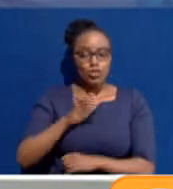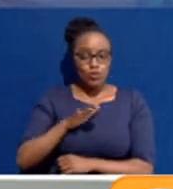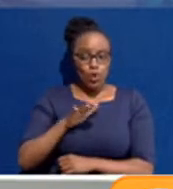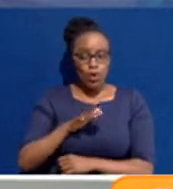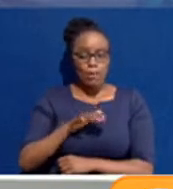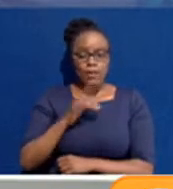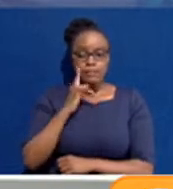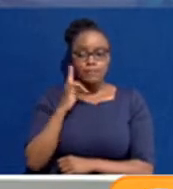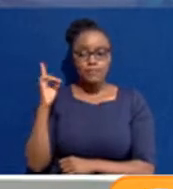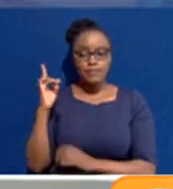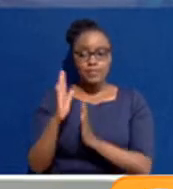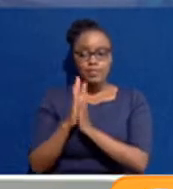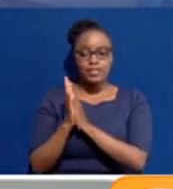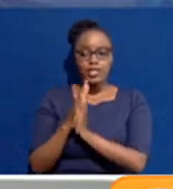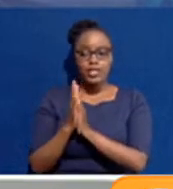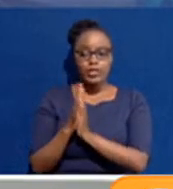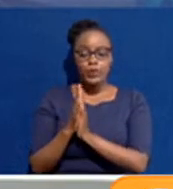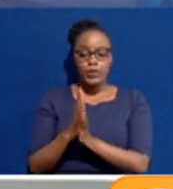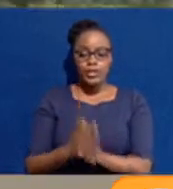as Emily Chebet reports.